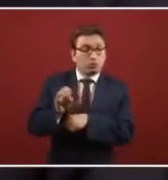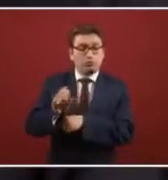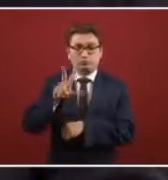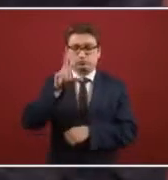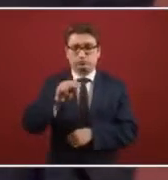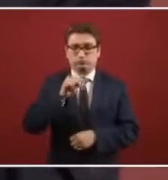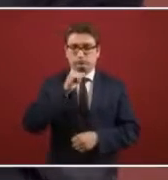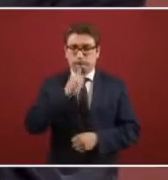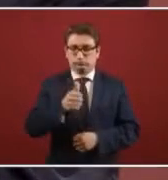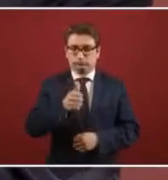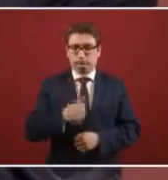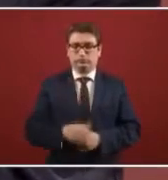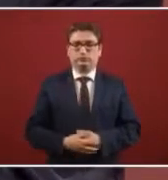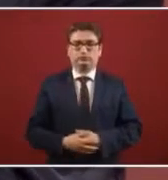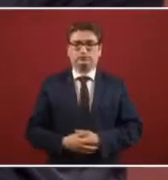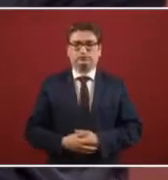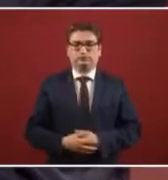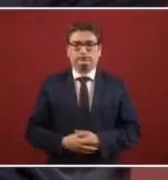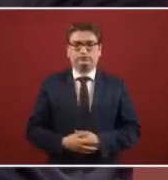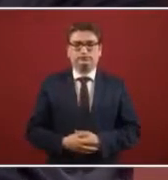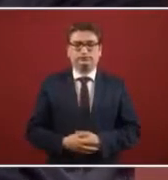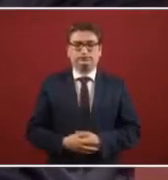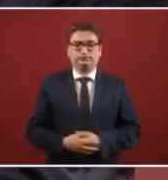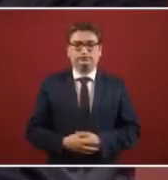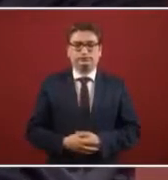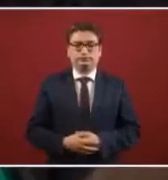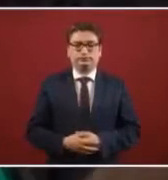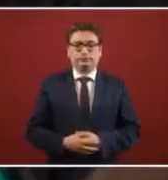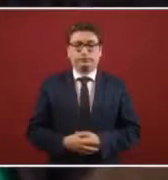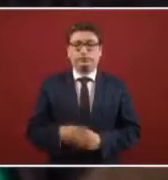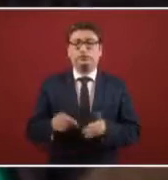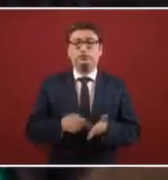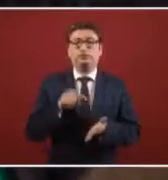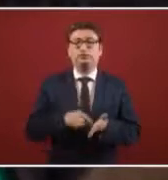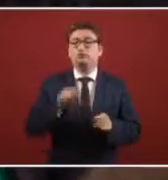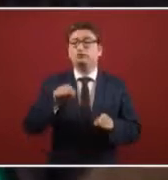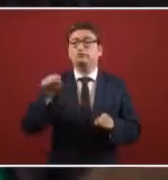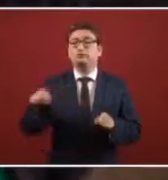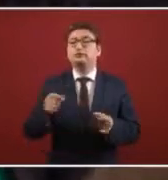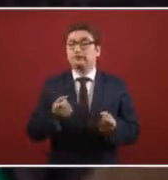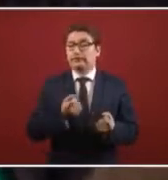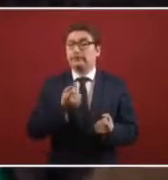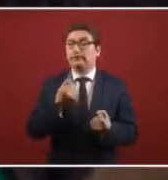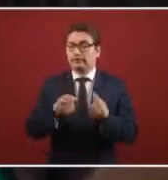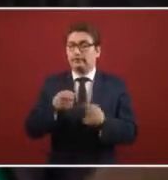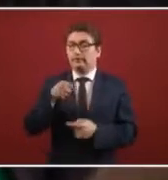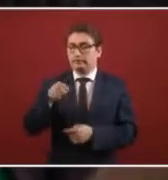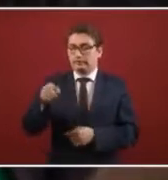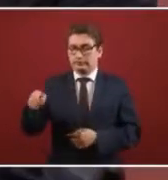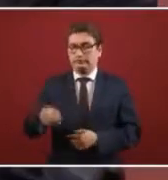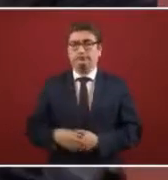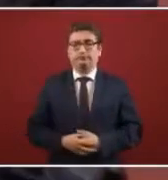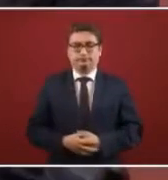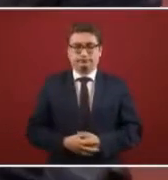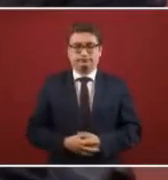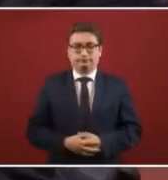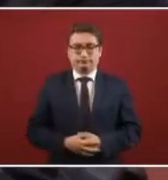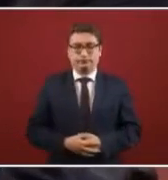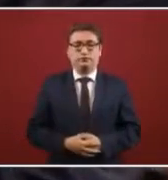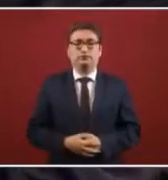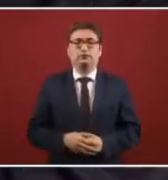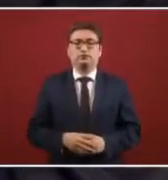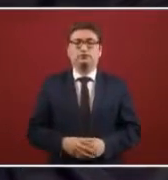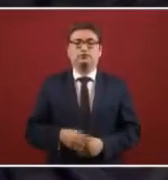on. En algunos In some sitios, cases, in some places, entonces